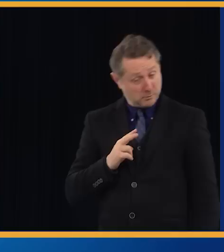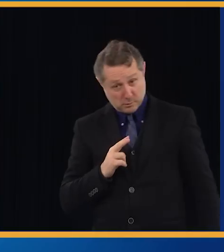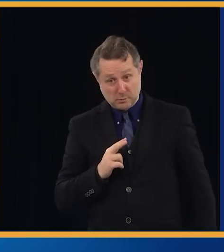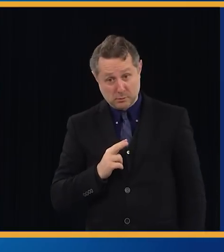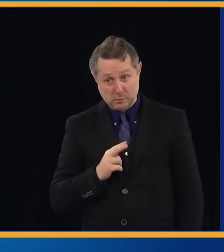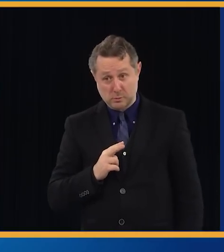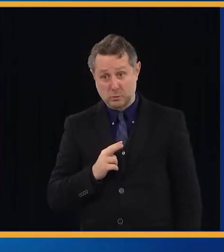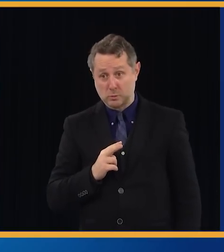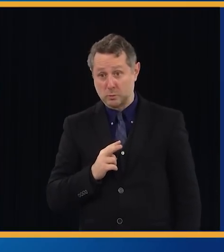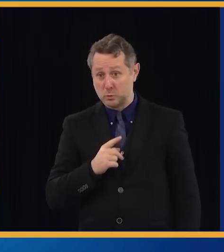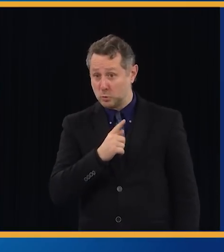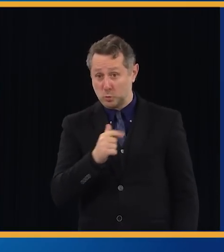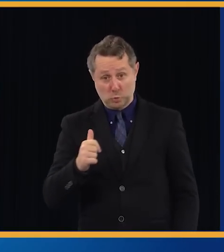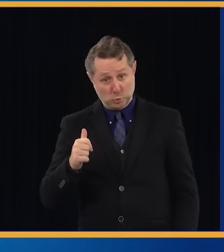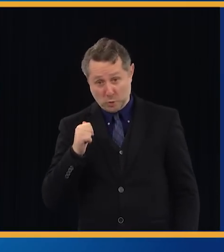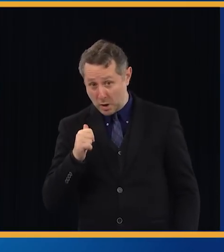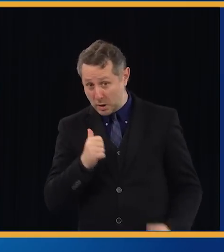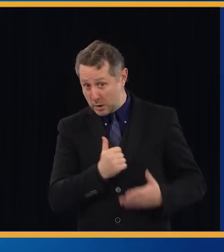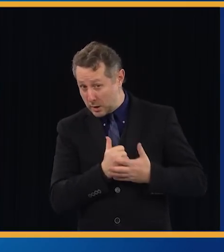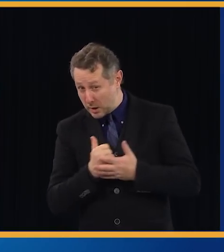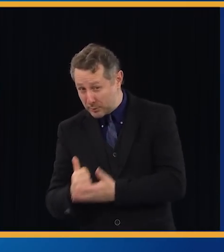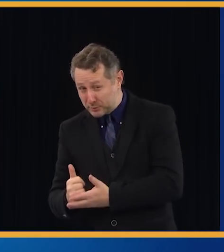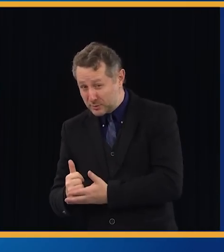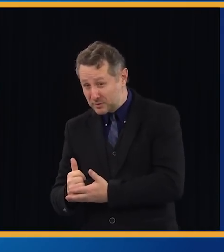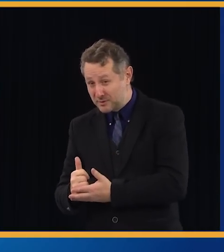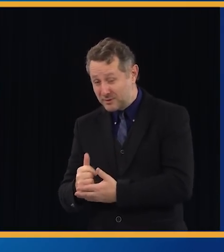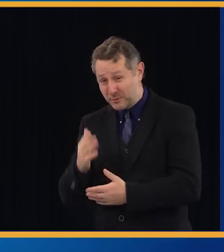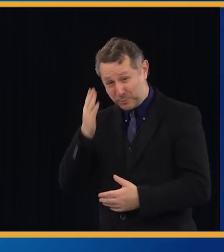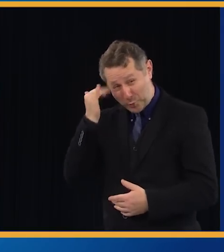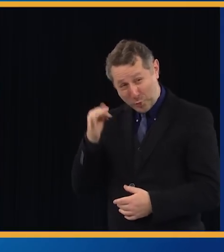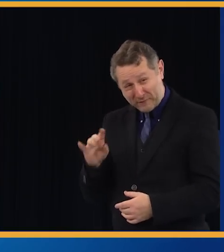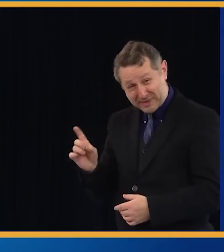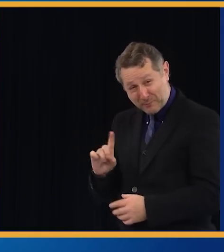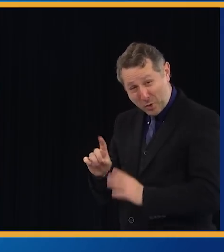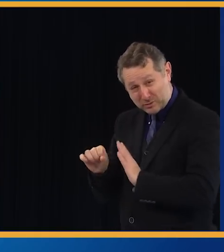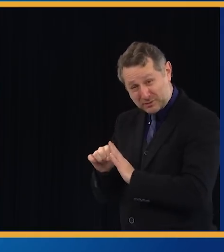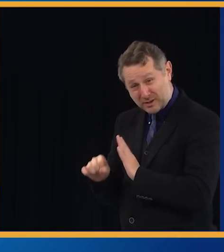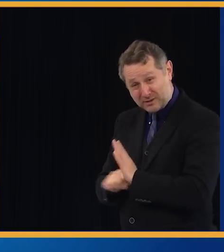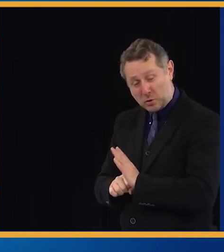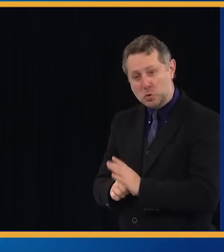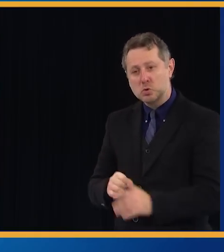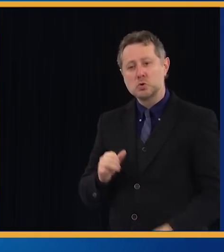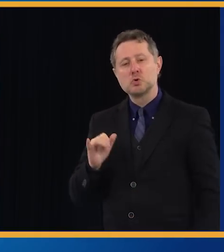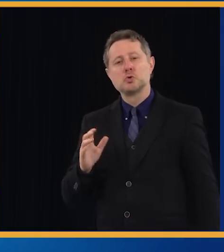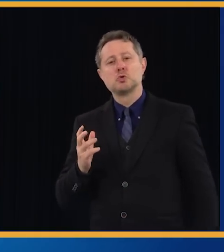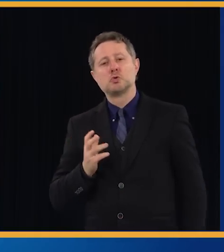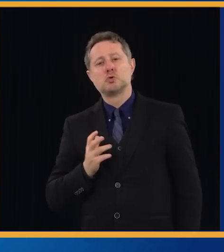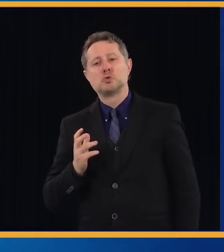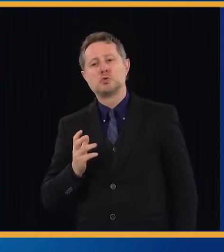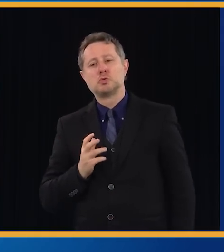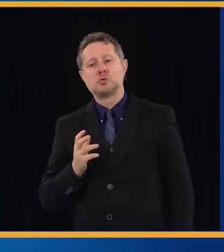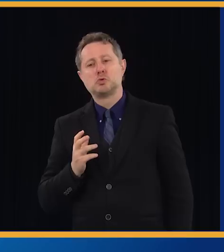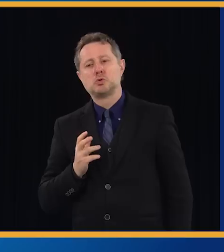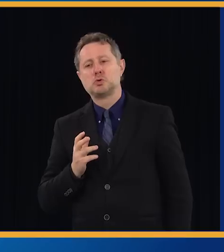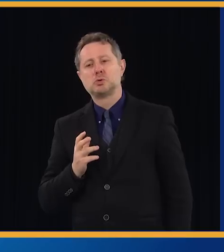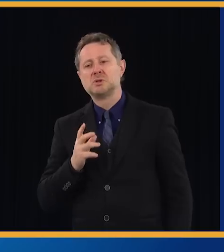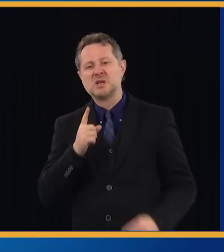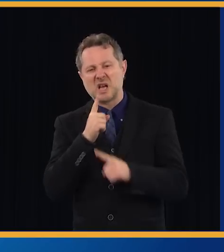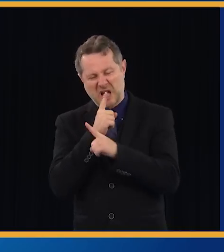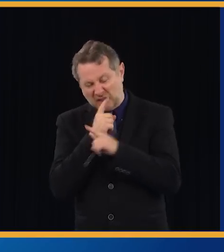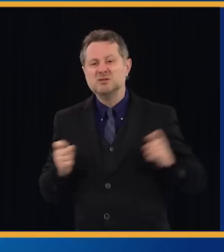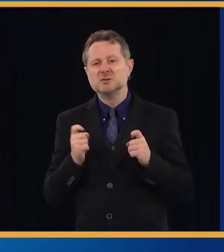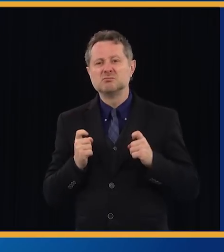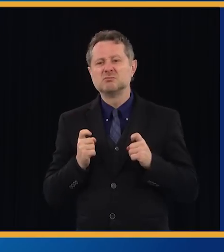is a Democratic state. How ugly a thought. I mean,